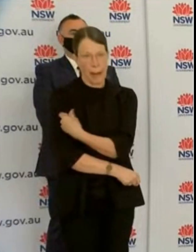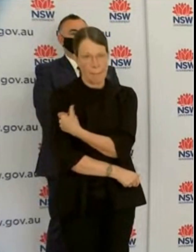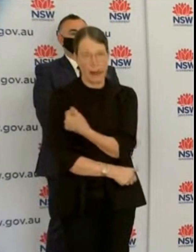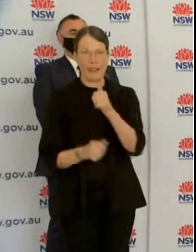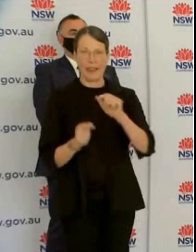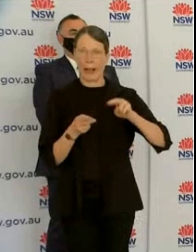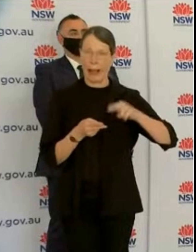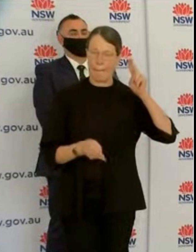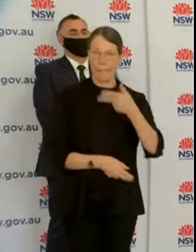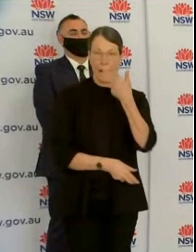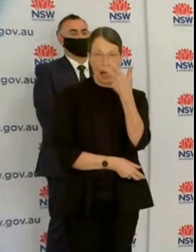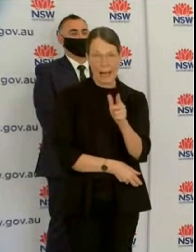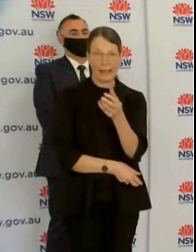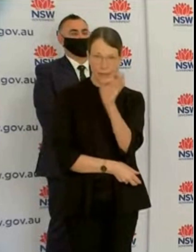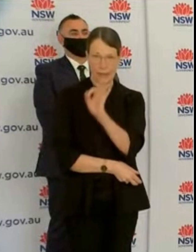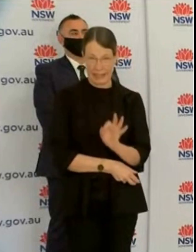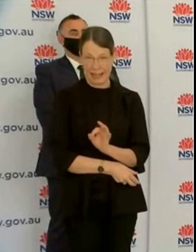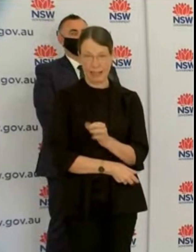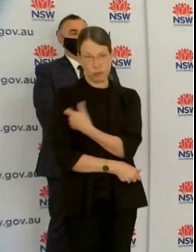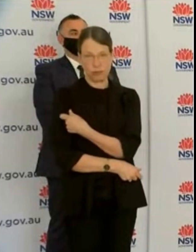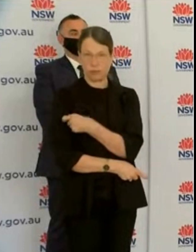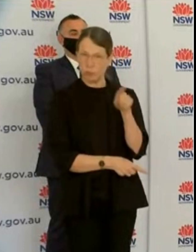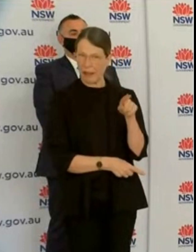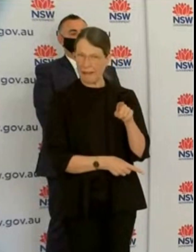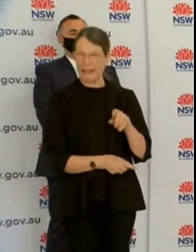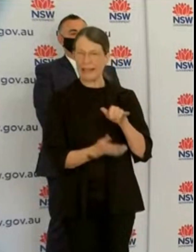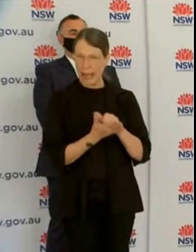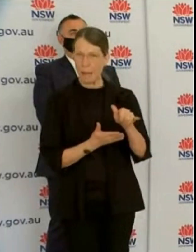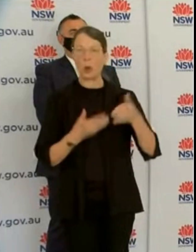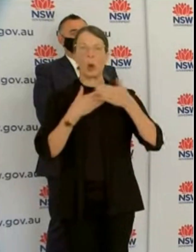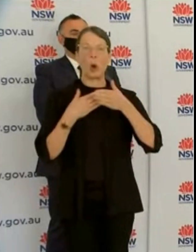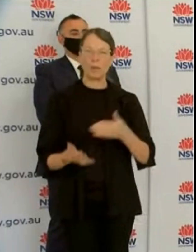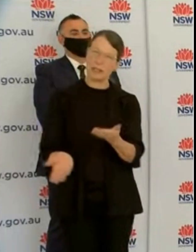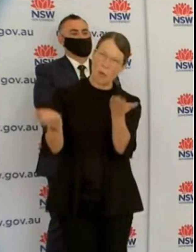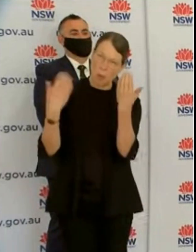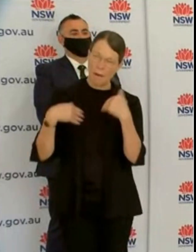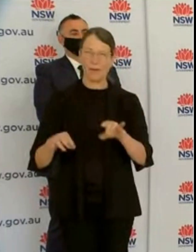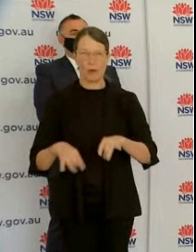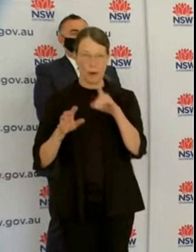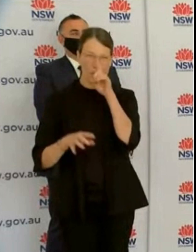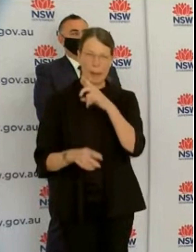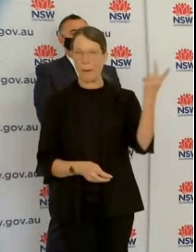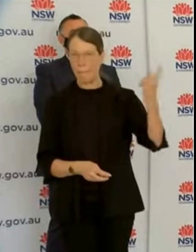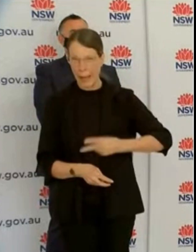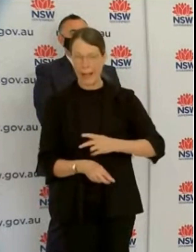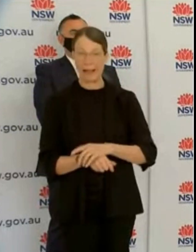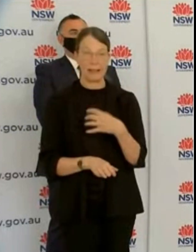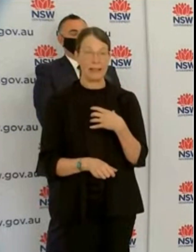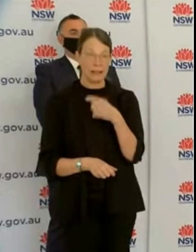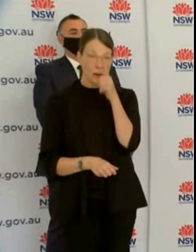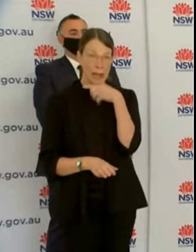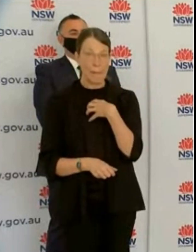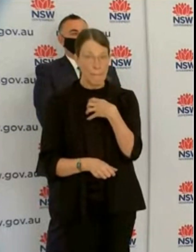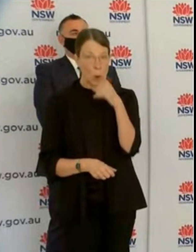up Sydney Airport to welcome home Australians, and with less pressure on having them in the quarantine system, it actually means we can welcome home